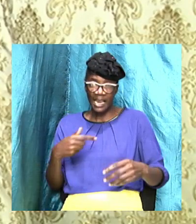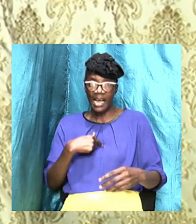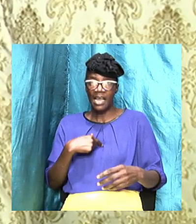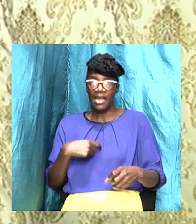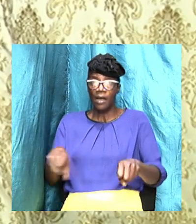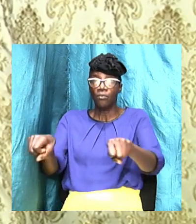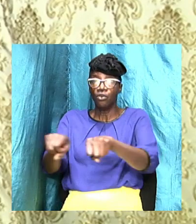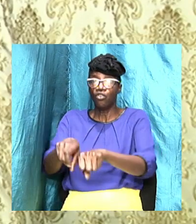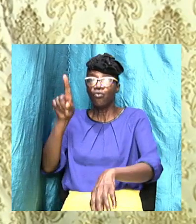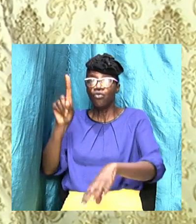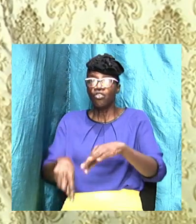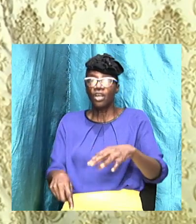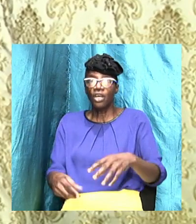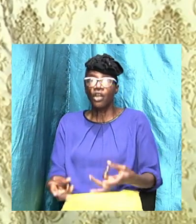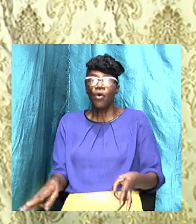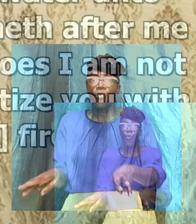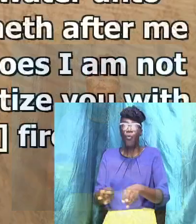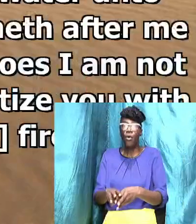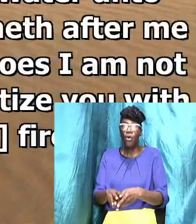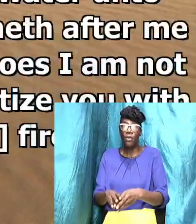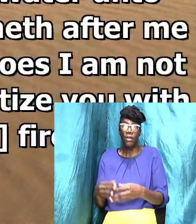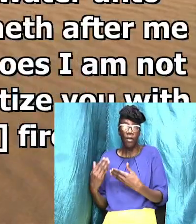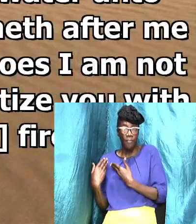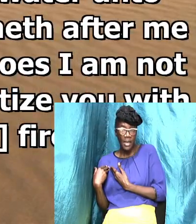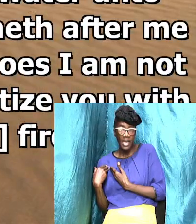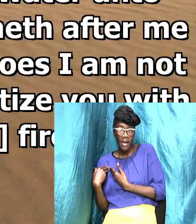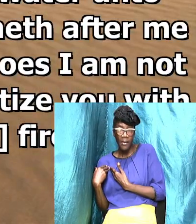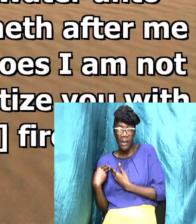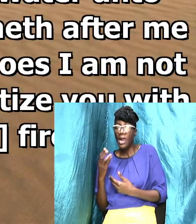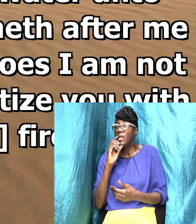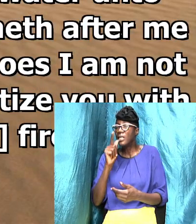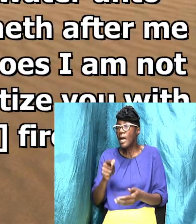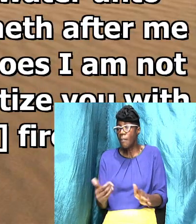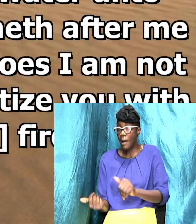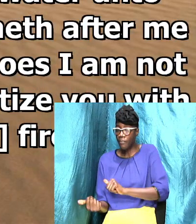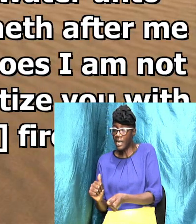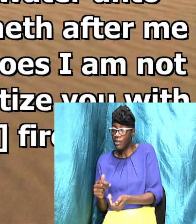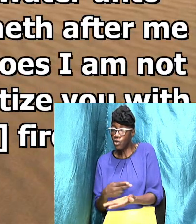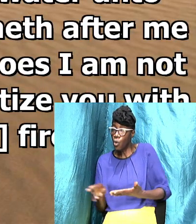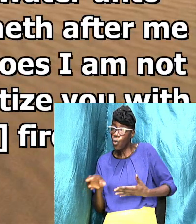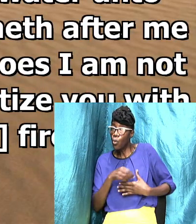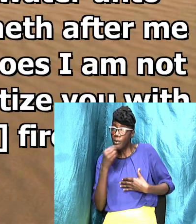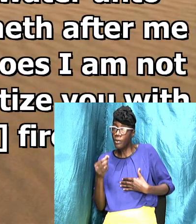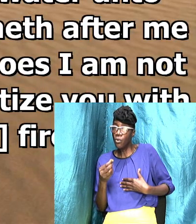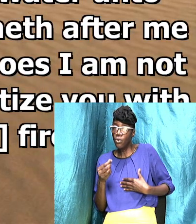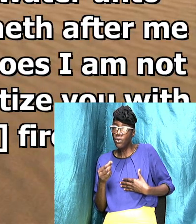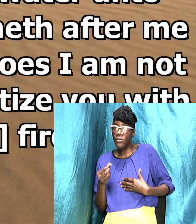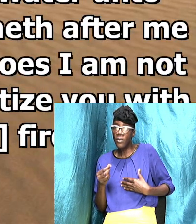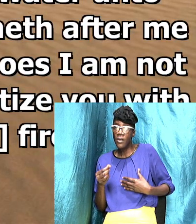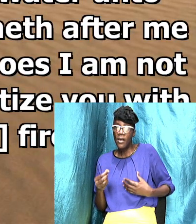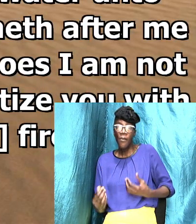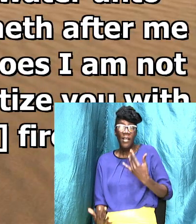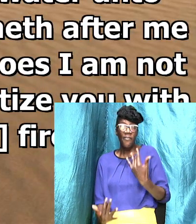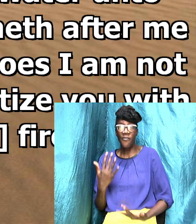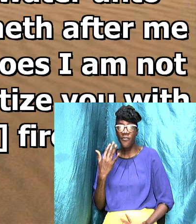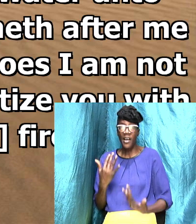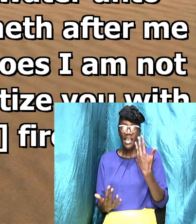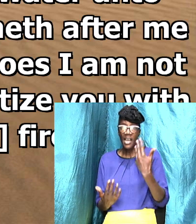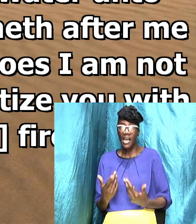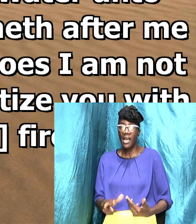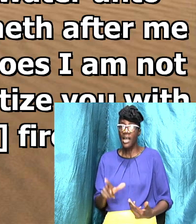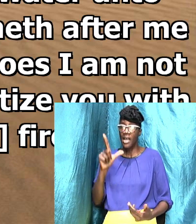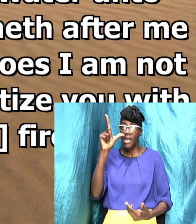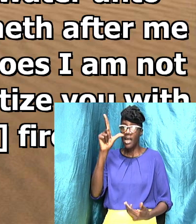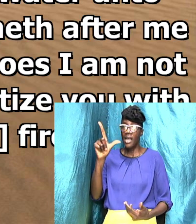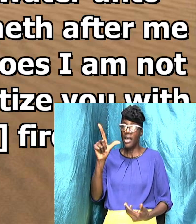am not worthy to bear. He shall baptize you with the Holy Ghost and with fire. In Luke